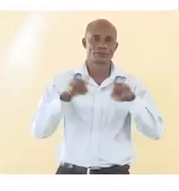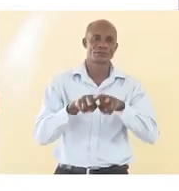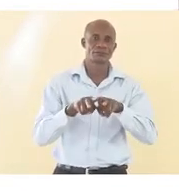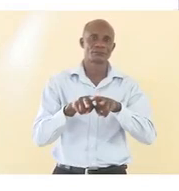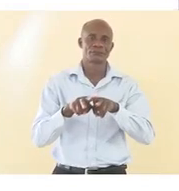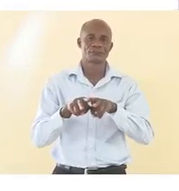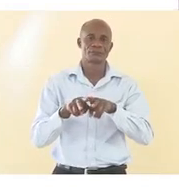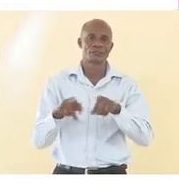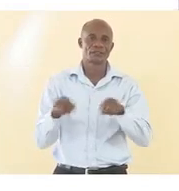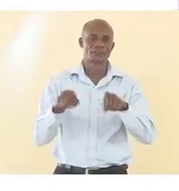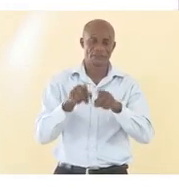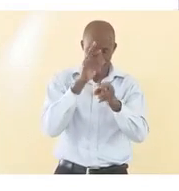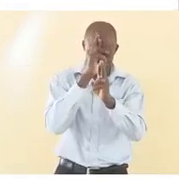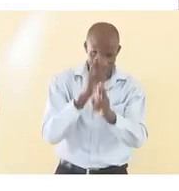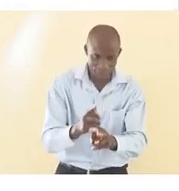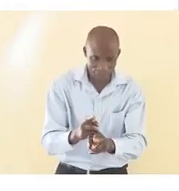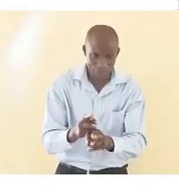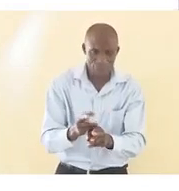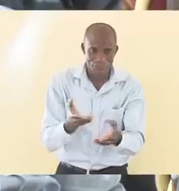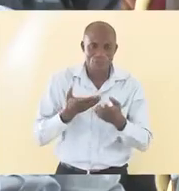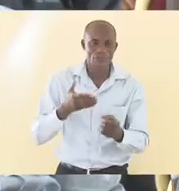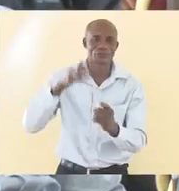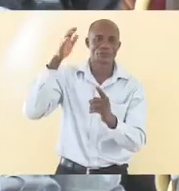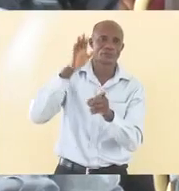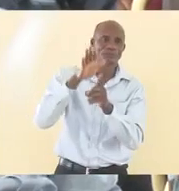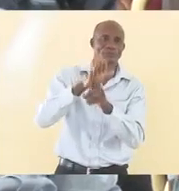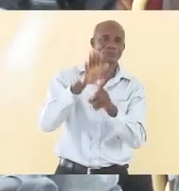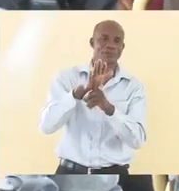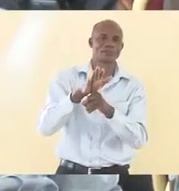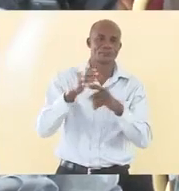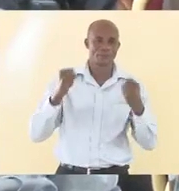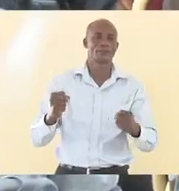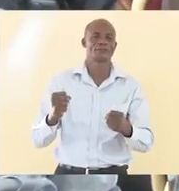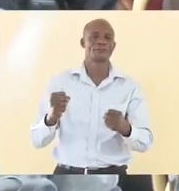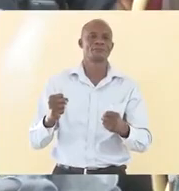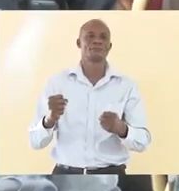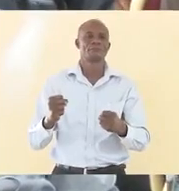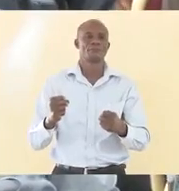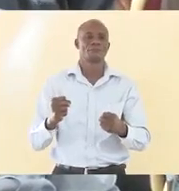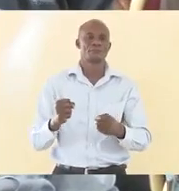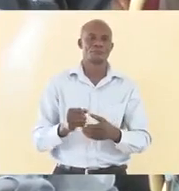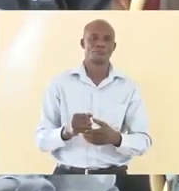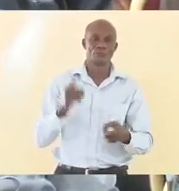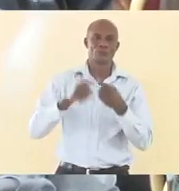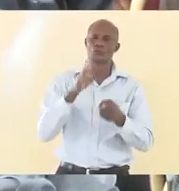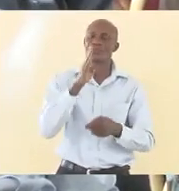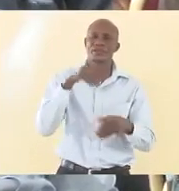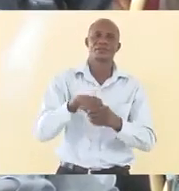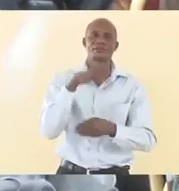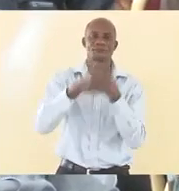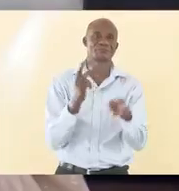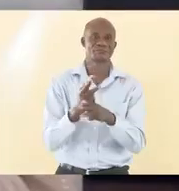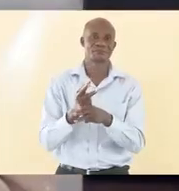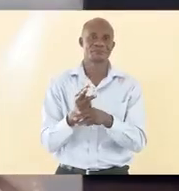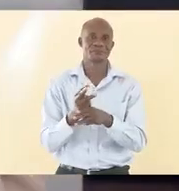are things like prestige, you want to be famous, popular, power, and so on. And to be in